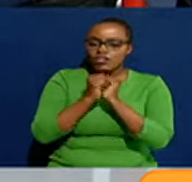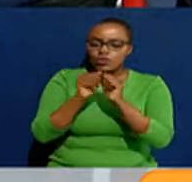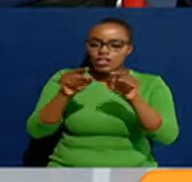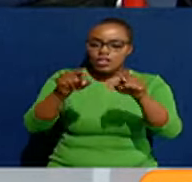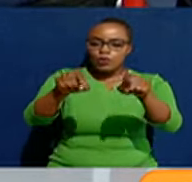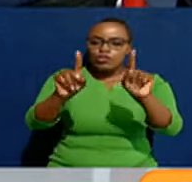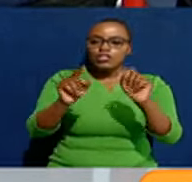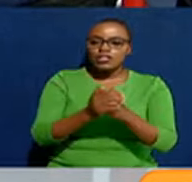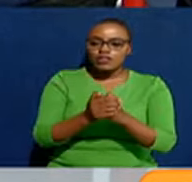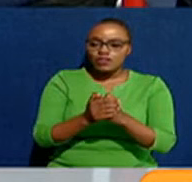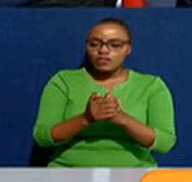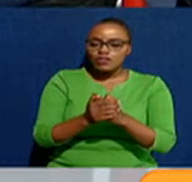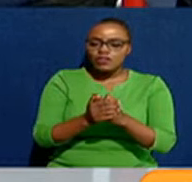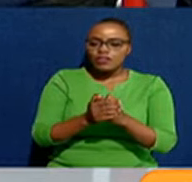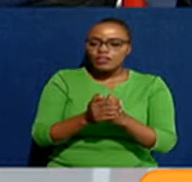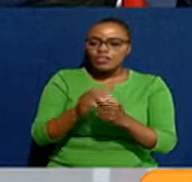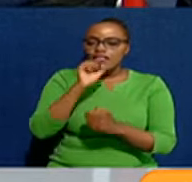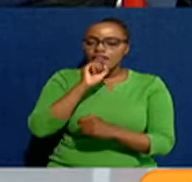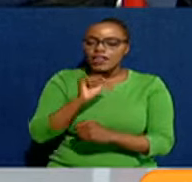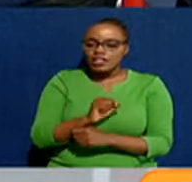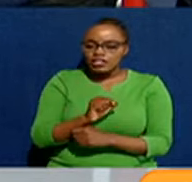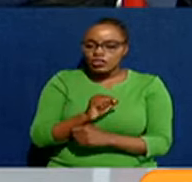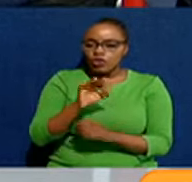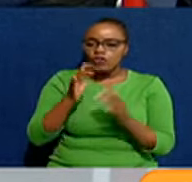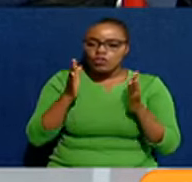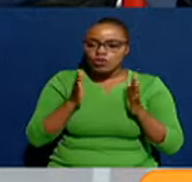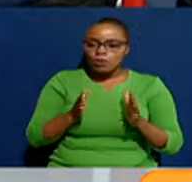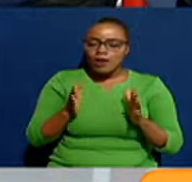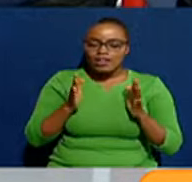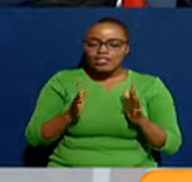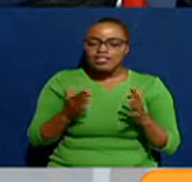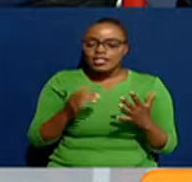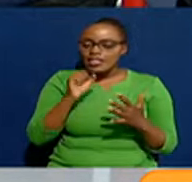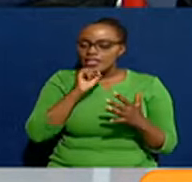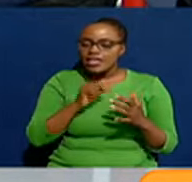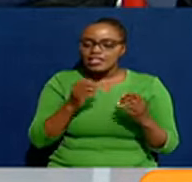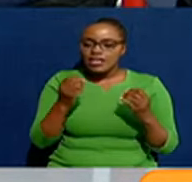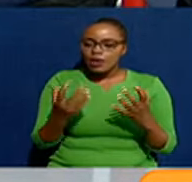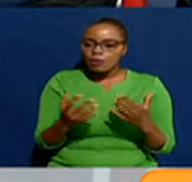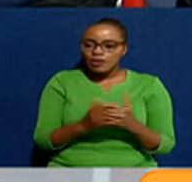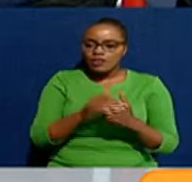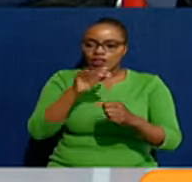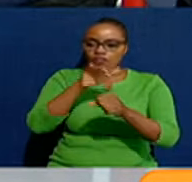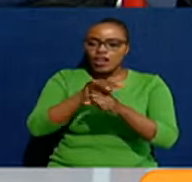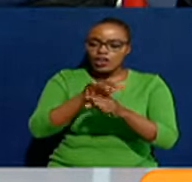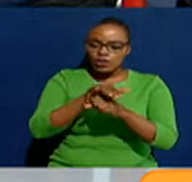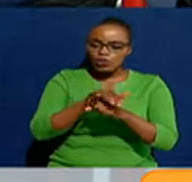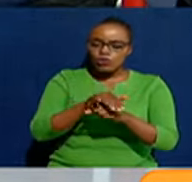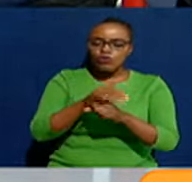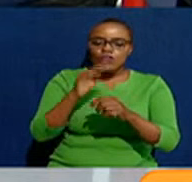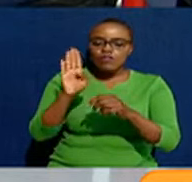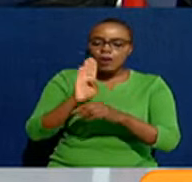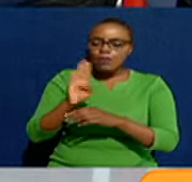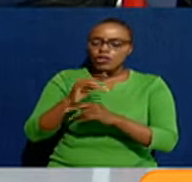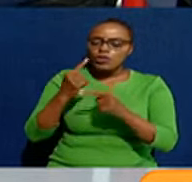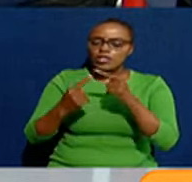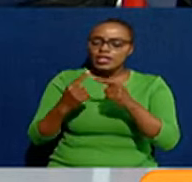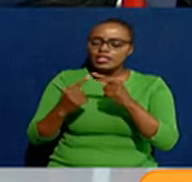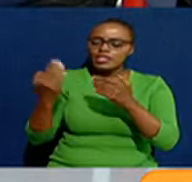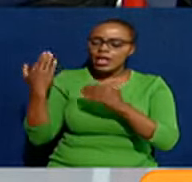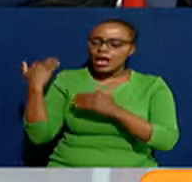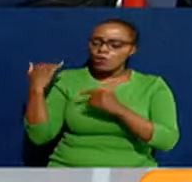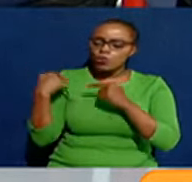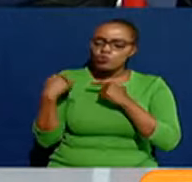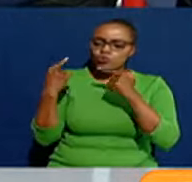yourself? What is the age of humanity? A lot of billion years ago.